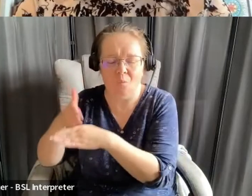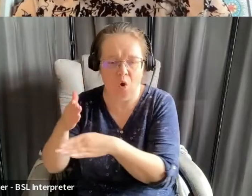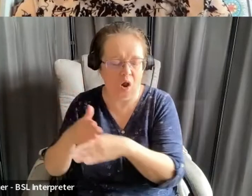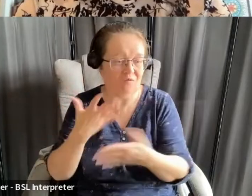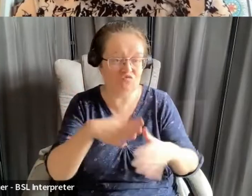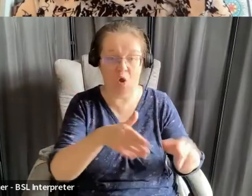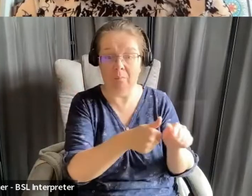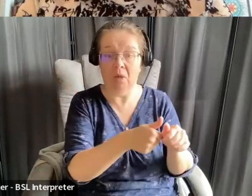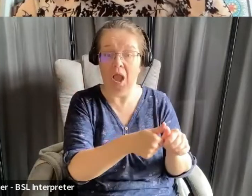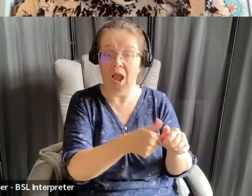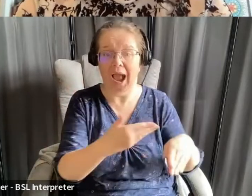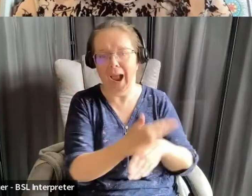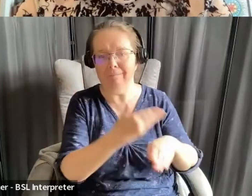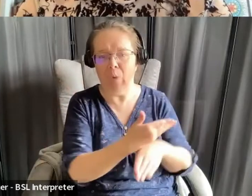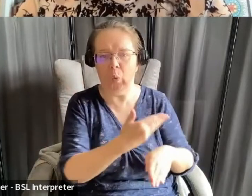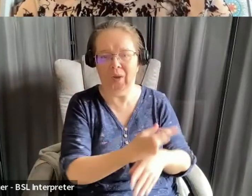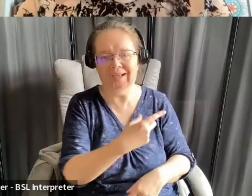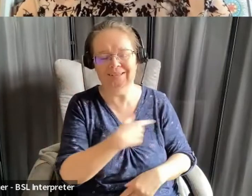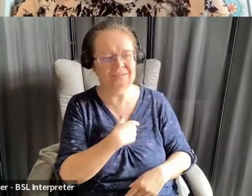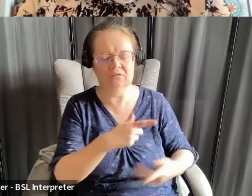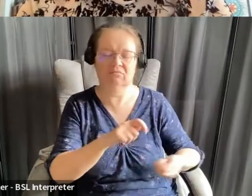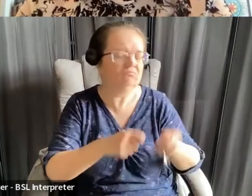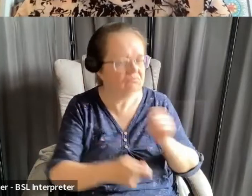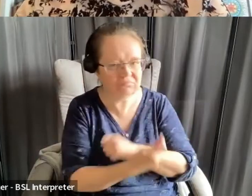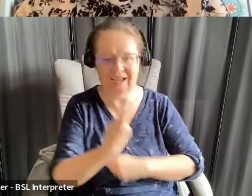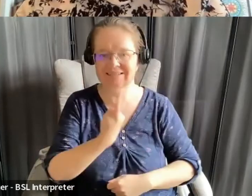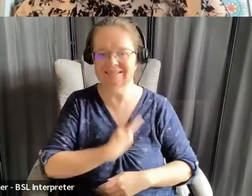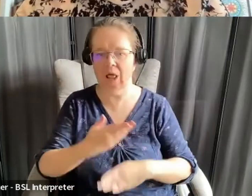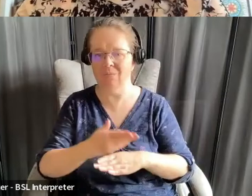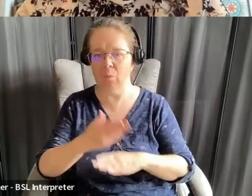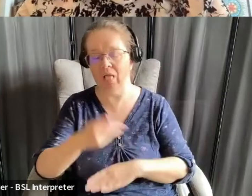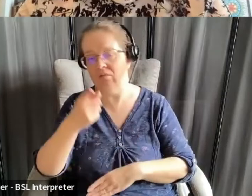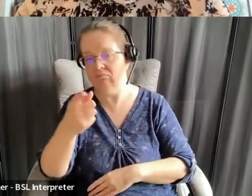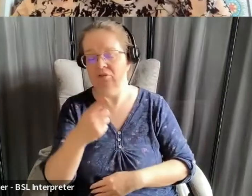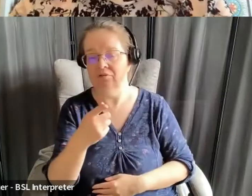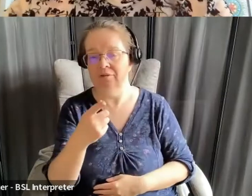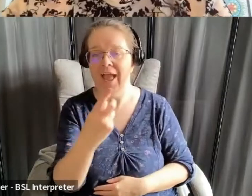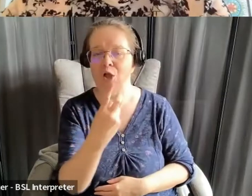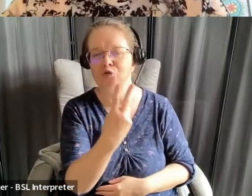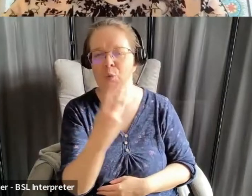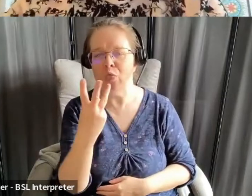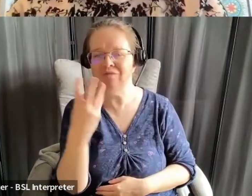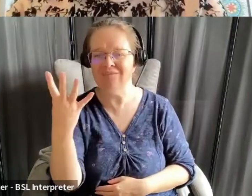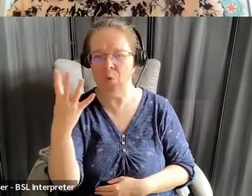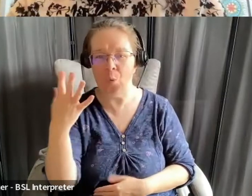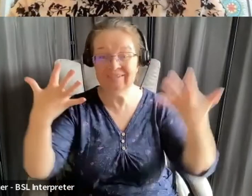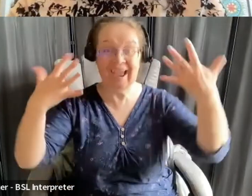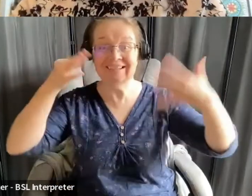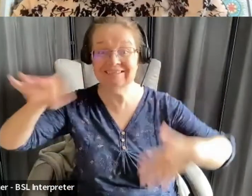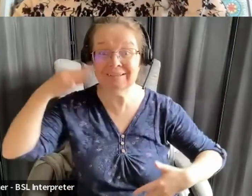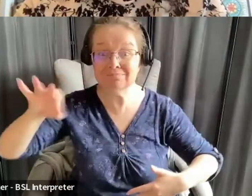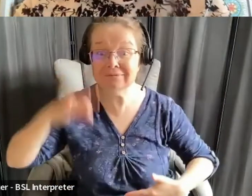employed to self-employed. Carley, what's your top 2, 3, 4, maybe 10 tips? Over to you.